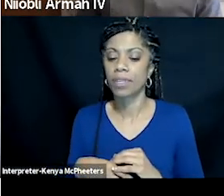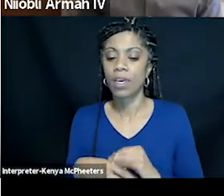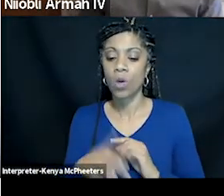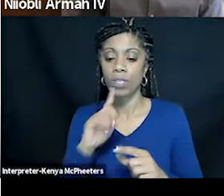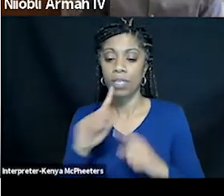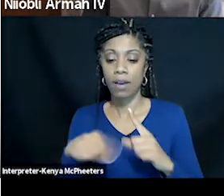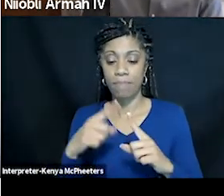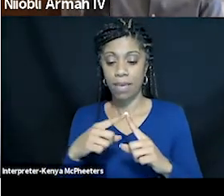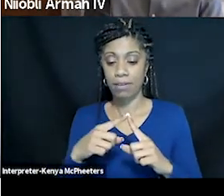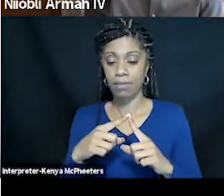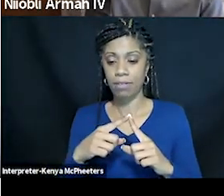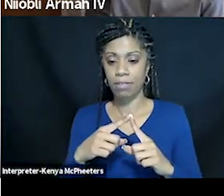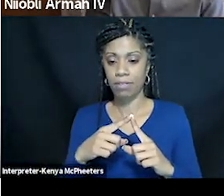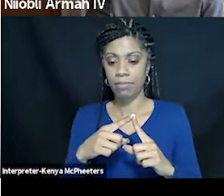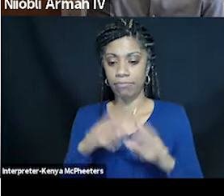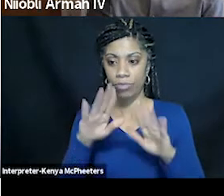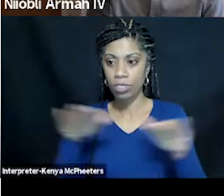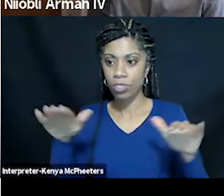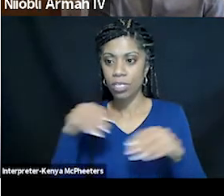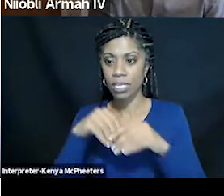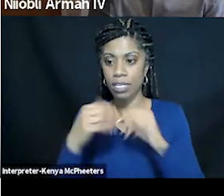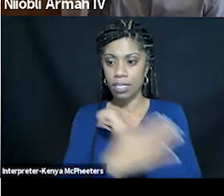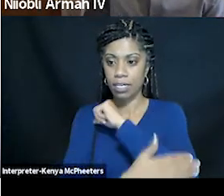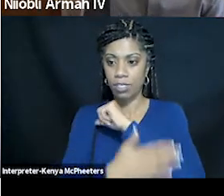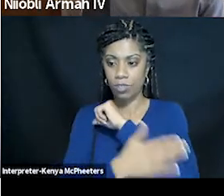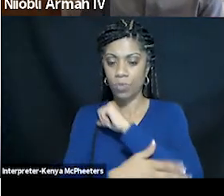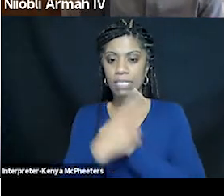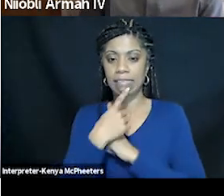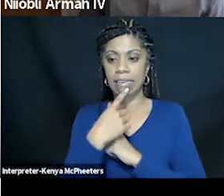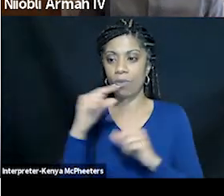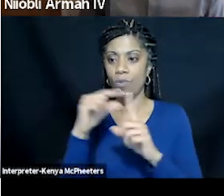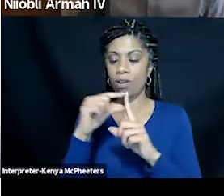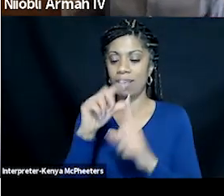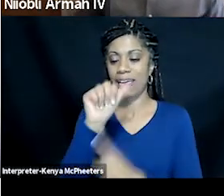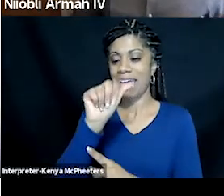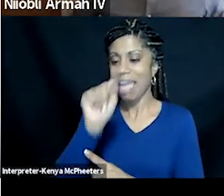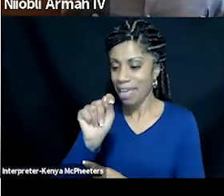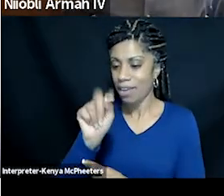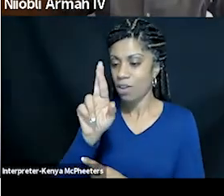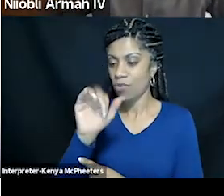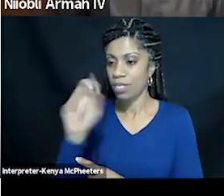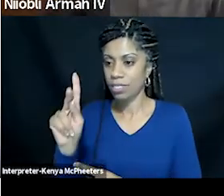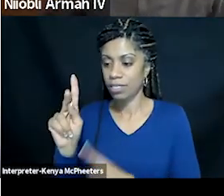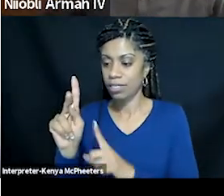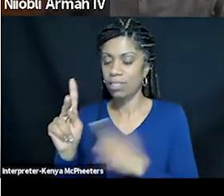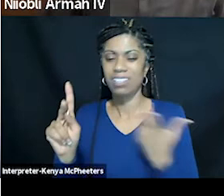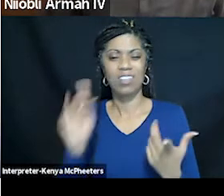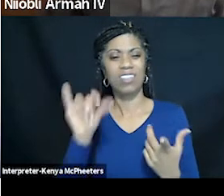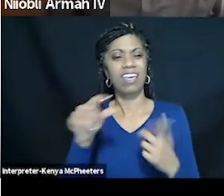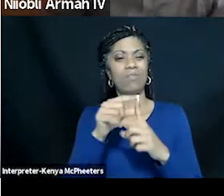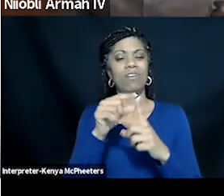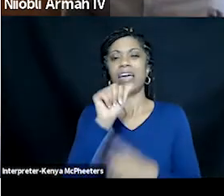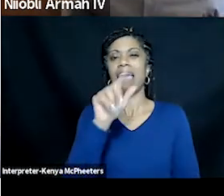in this country. And even in this day and age, we still talk about at risk. So first and foremost, like, who wants to be called at risk?